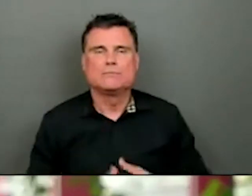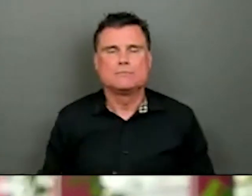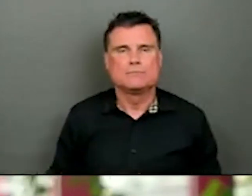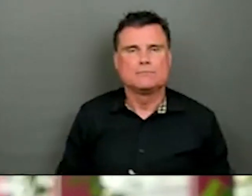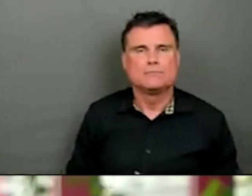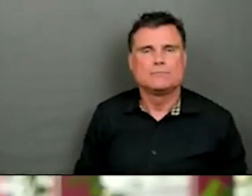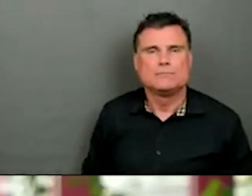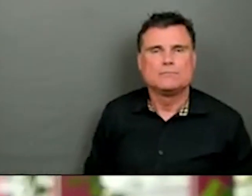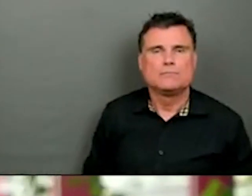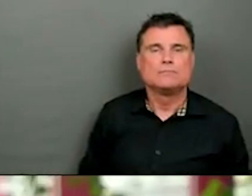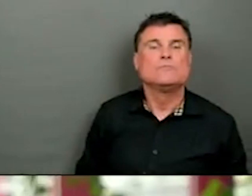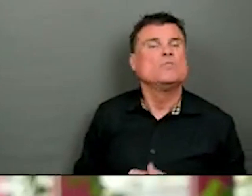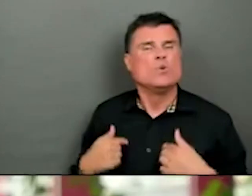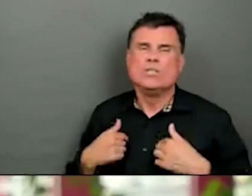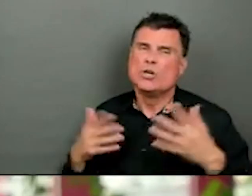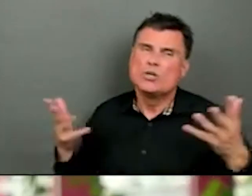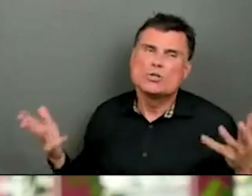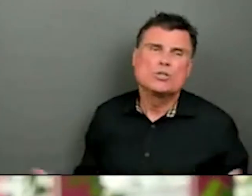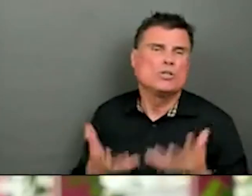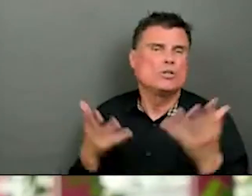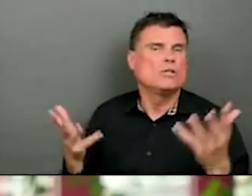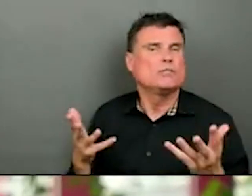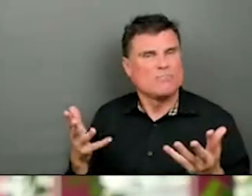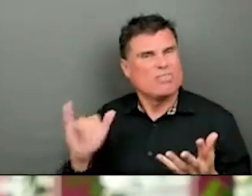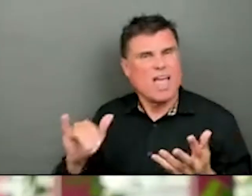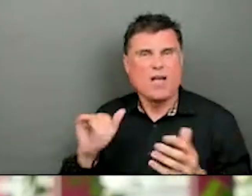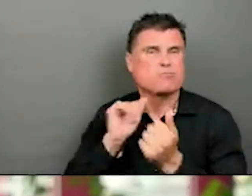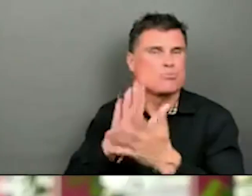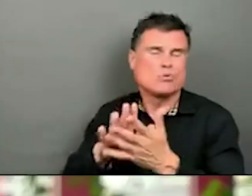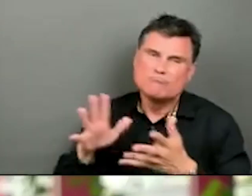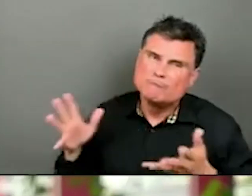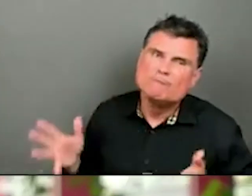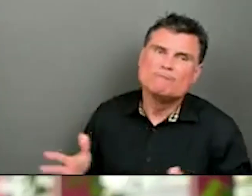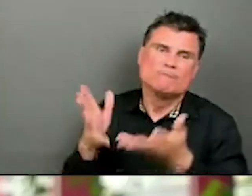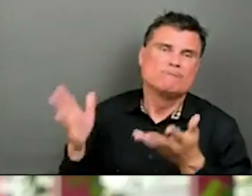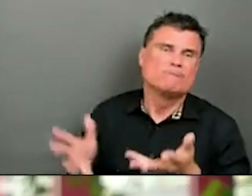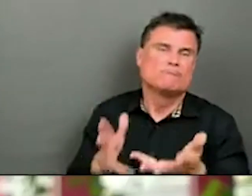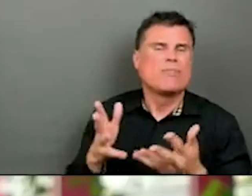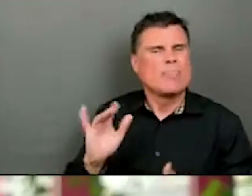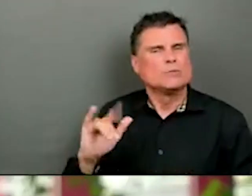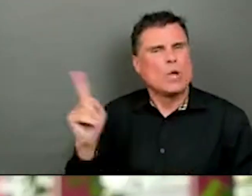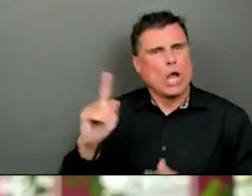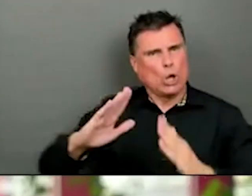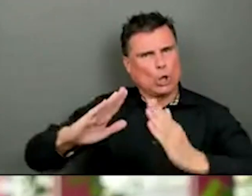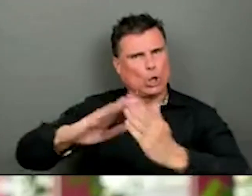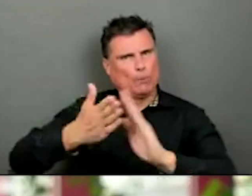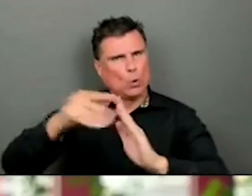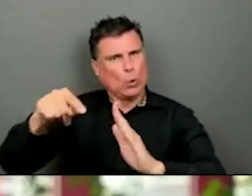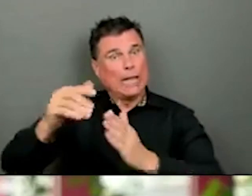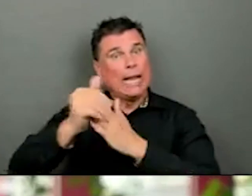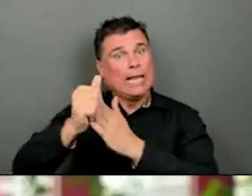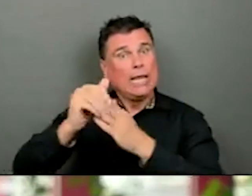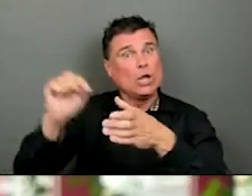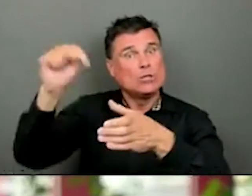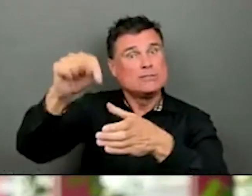be encouraging people, and I think this is where community leaders, and I know the minister can talk to this,